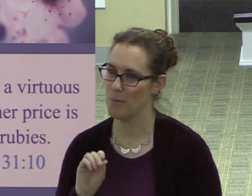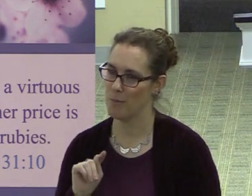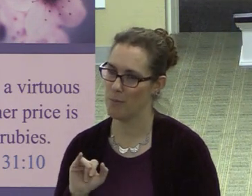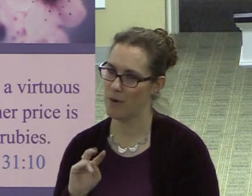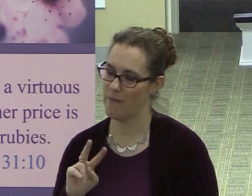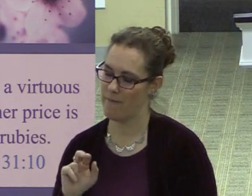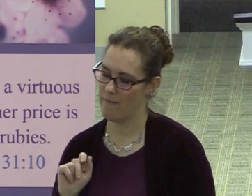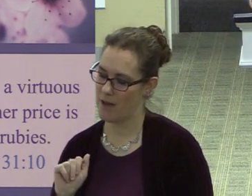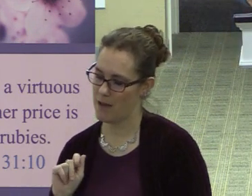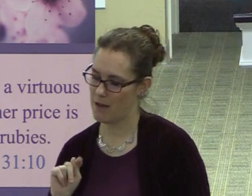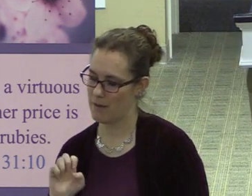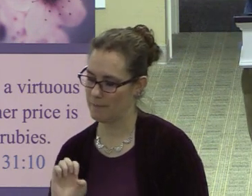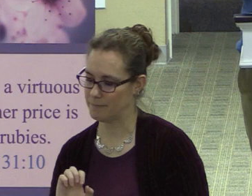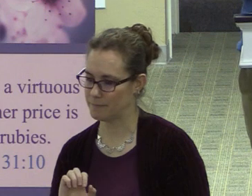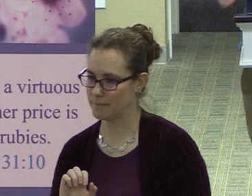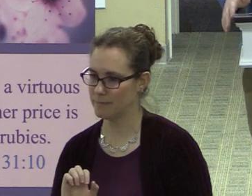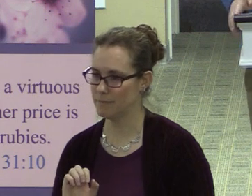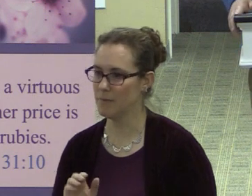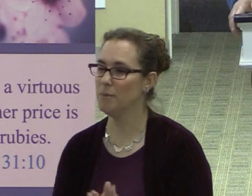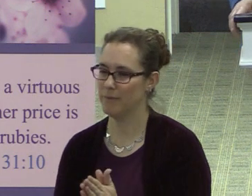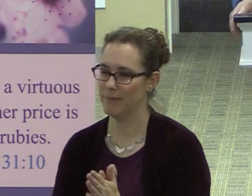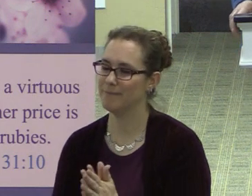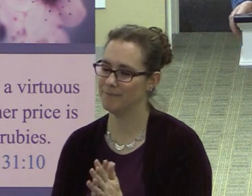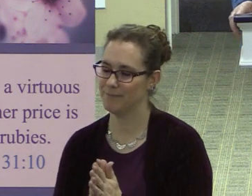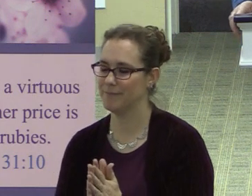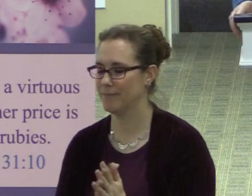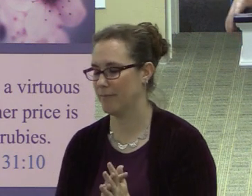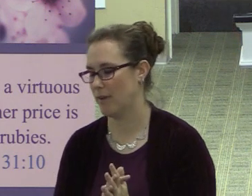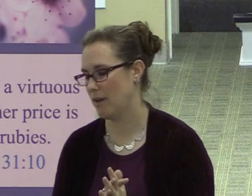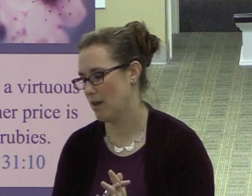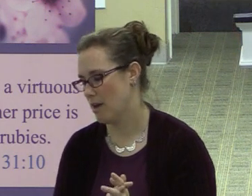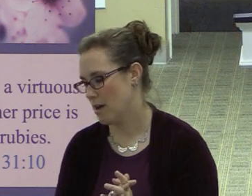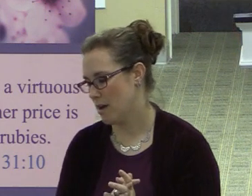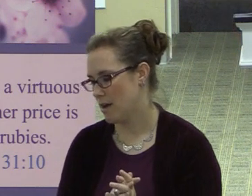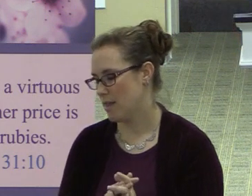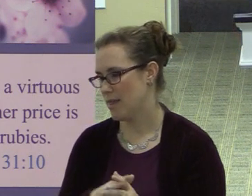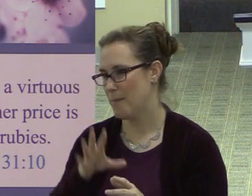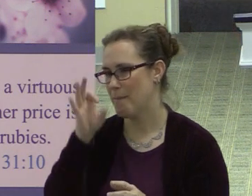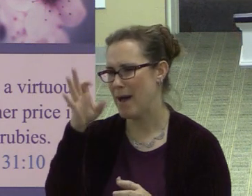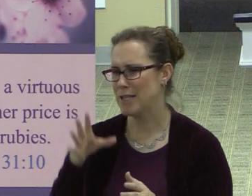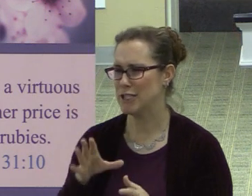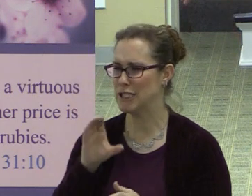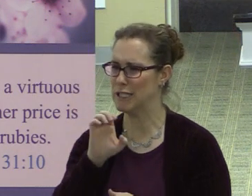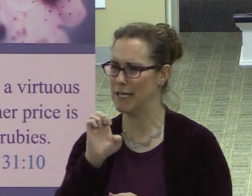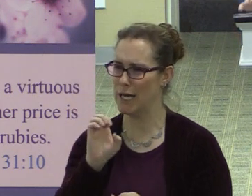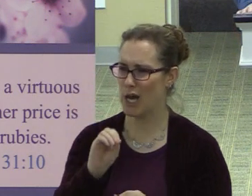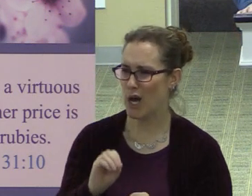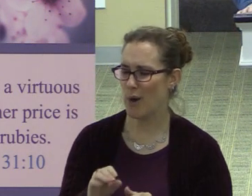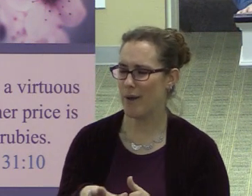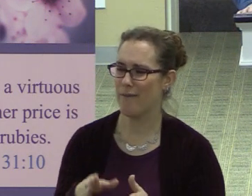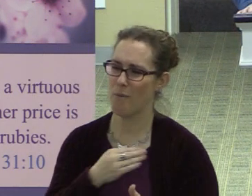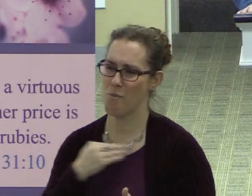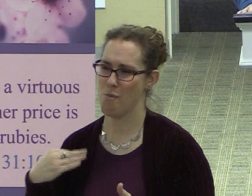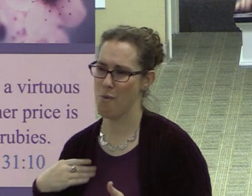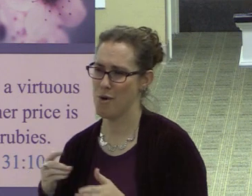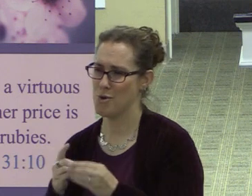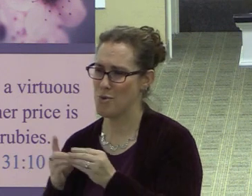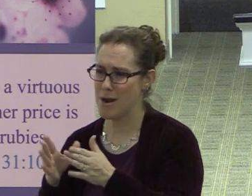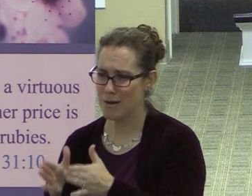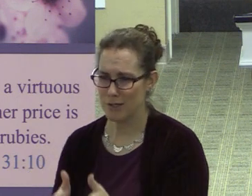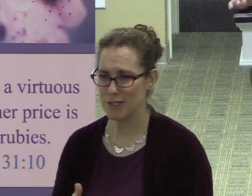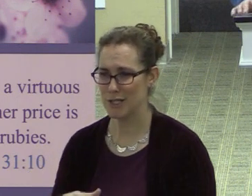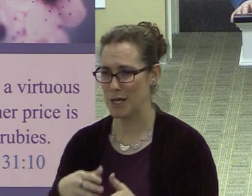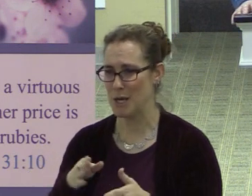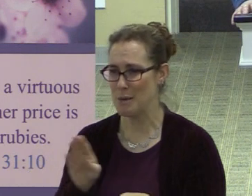of the world from a Western culture, where it's ran like a company. The pastor is the CEO, we have our board of directors, it's